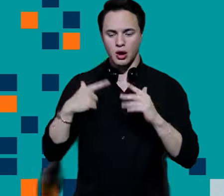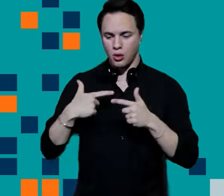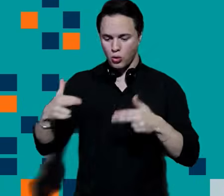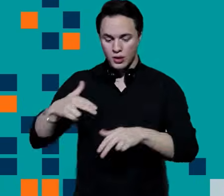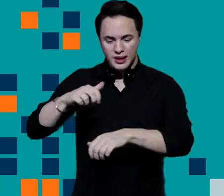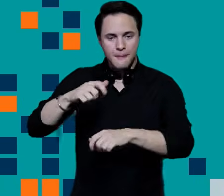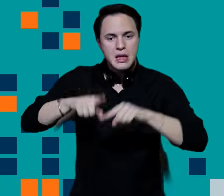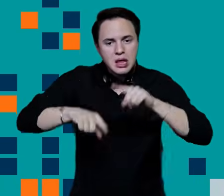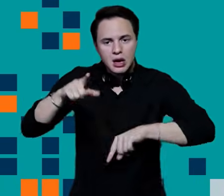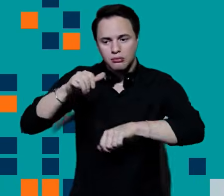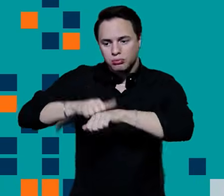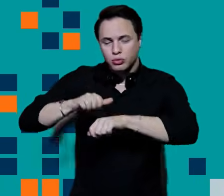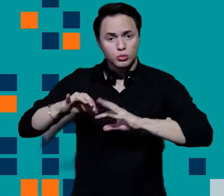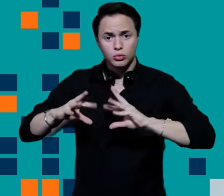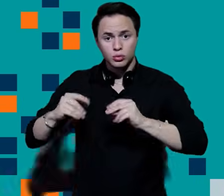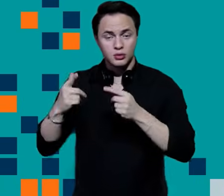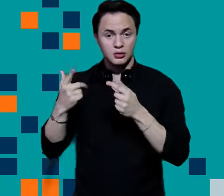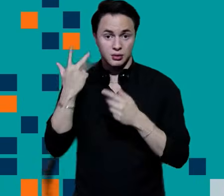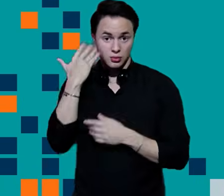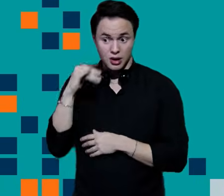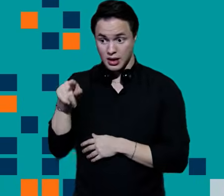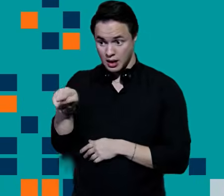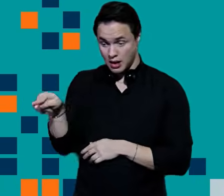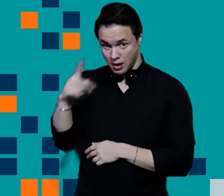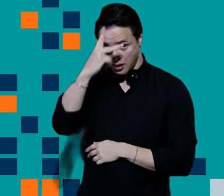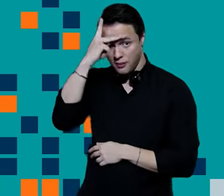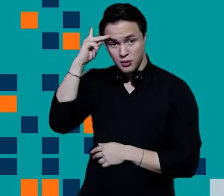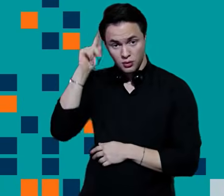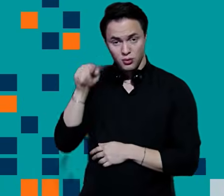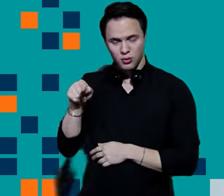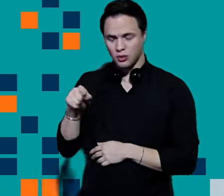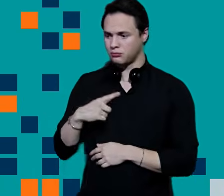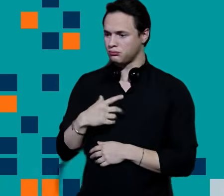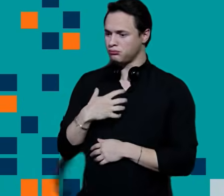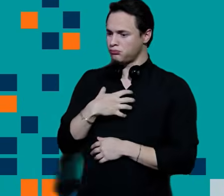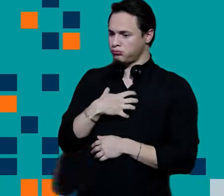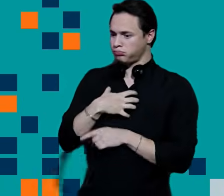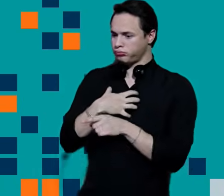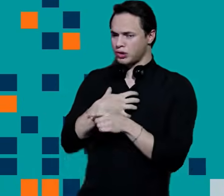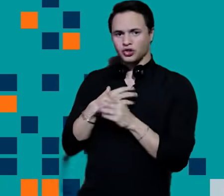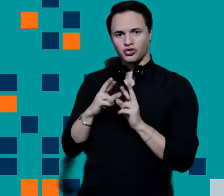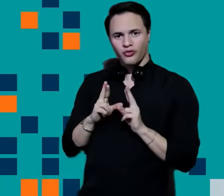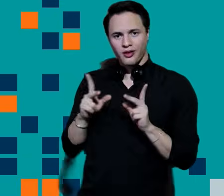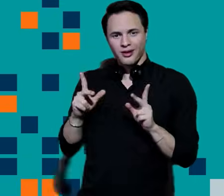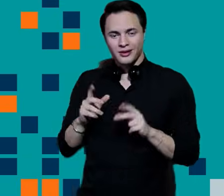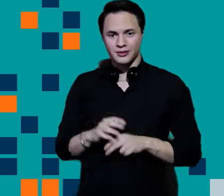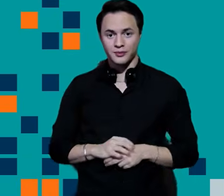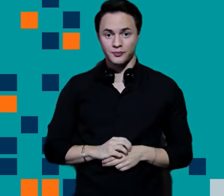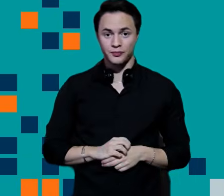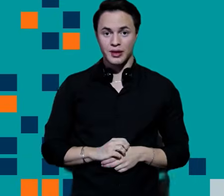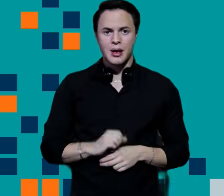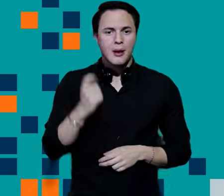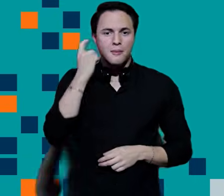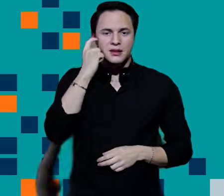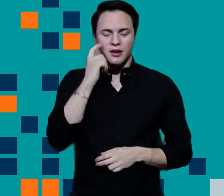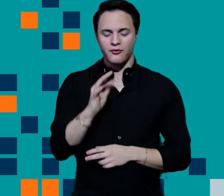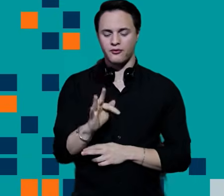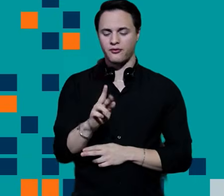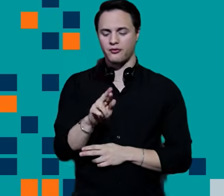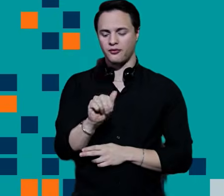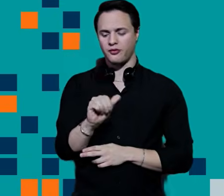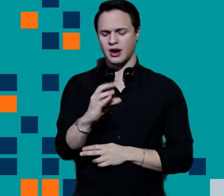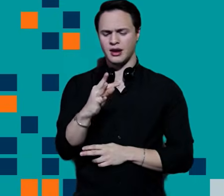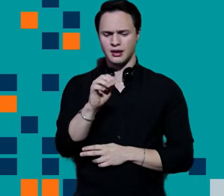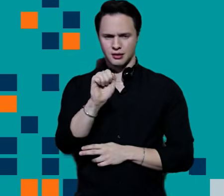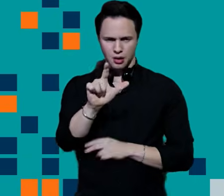complex fractal patterns. I don't know if people have heard a lot about mid-range fractal patterns. There's fractal patterns that are in the middle